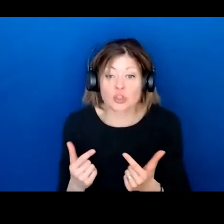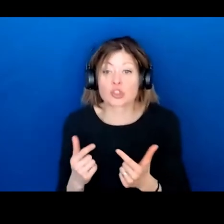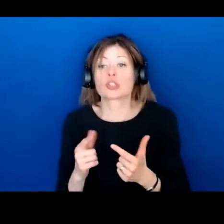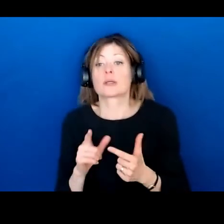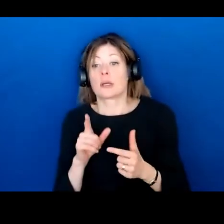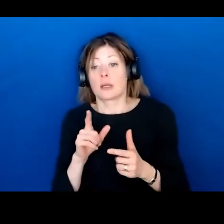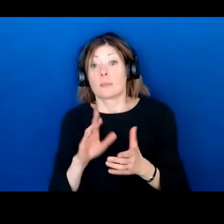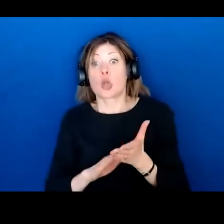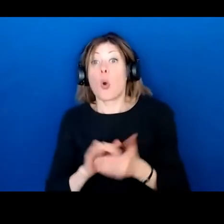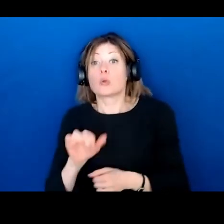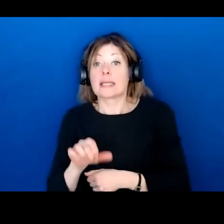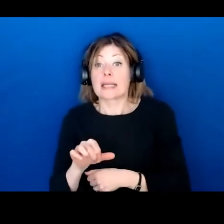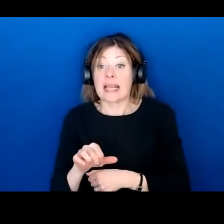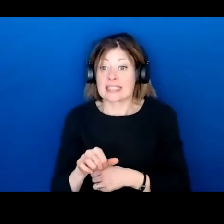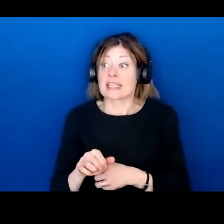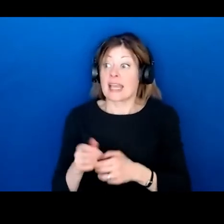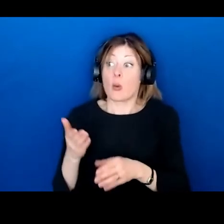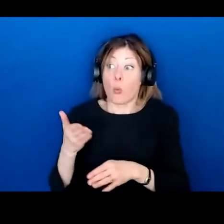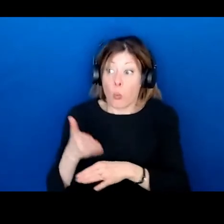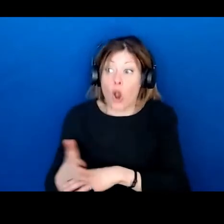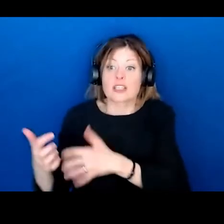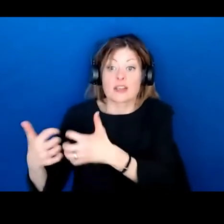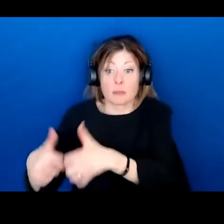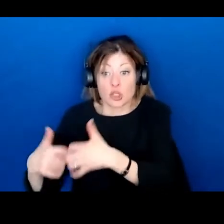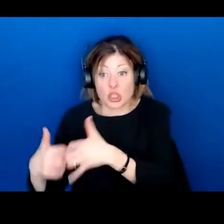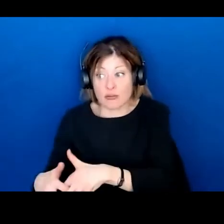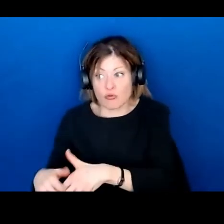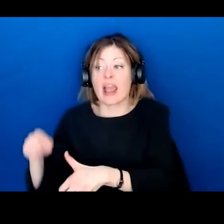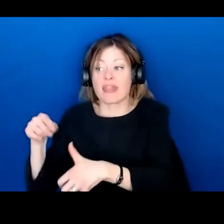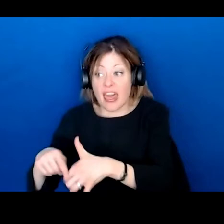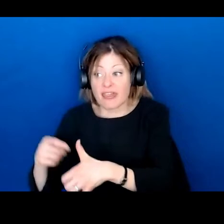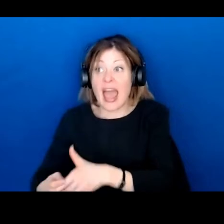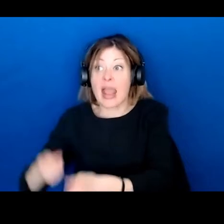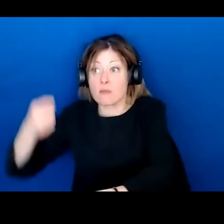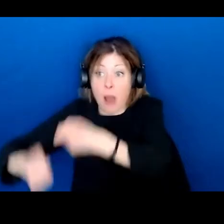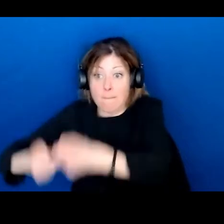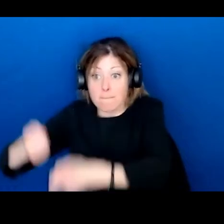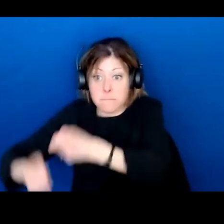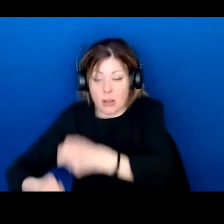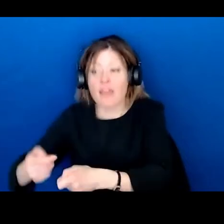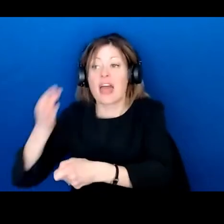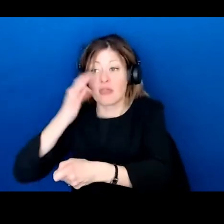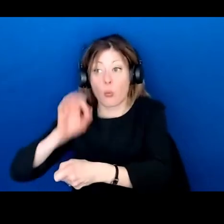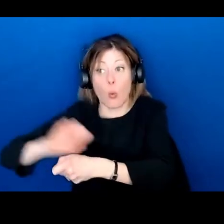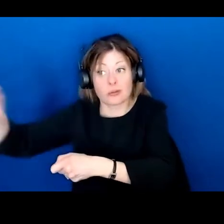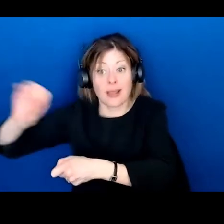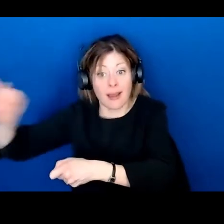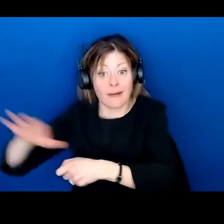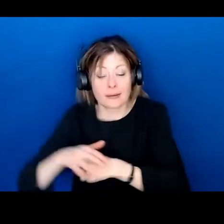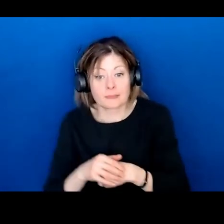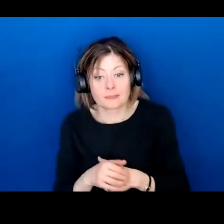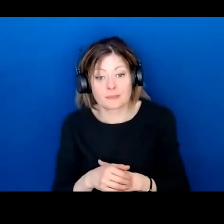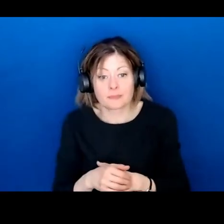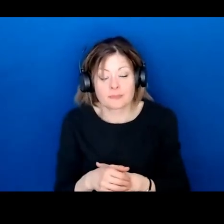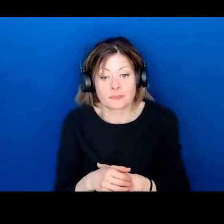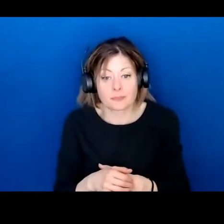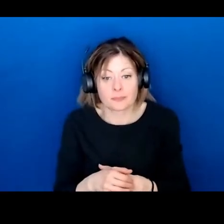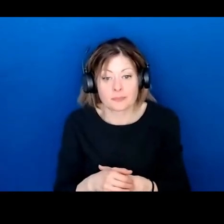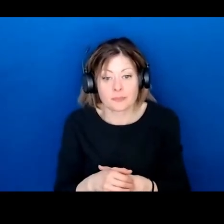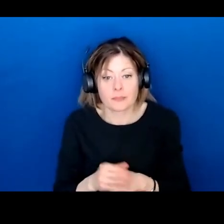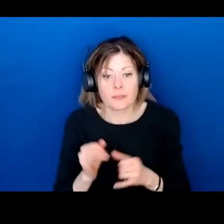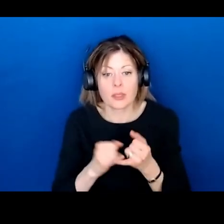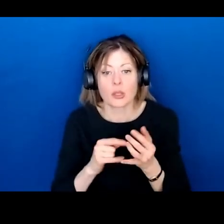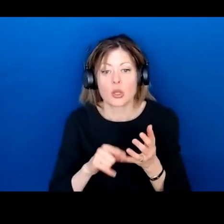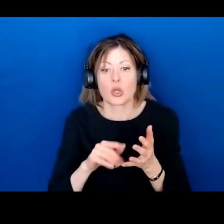machinery, and the machinery powers the pumps, and the pumps pump the water. And just as an aside,